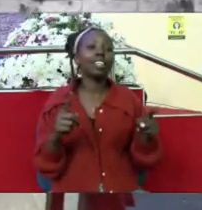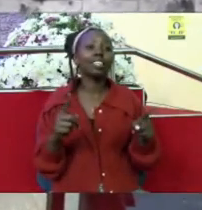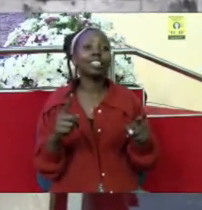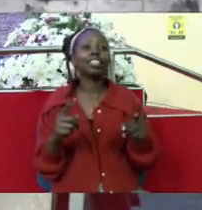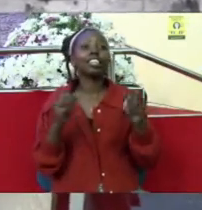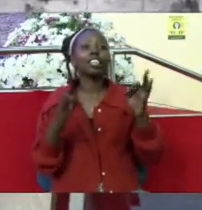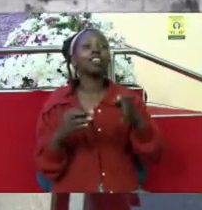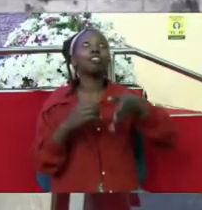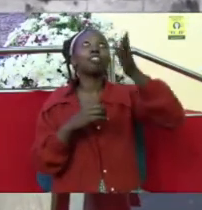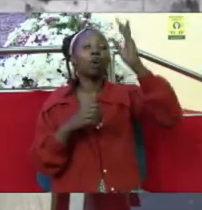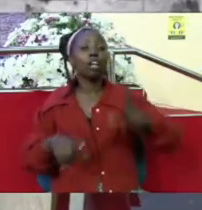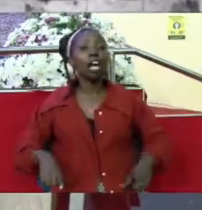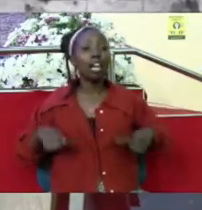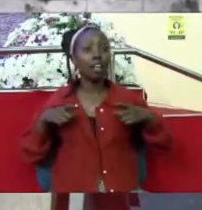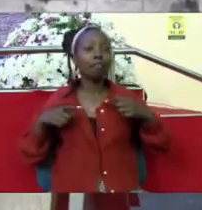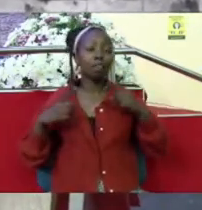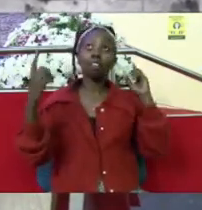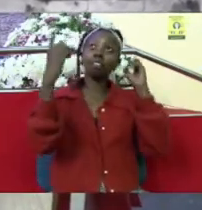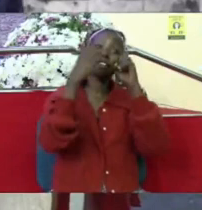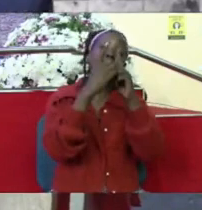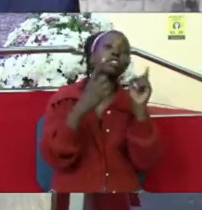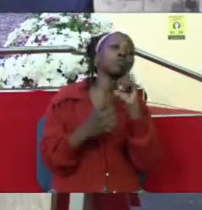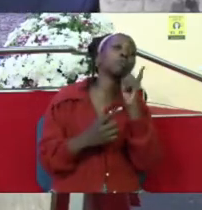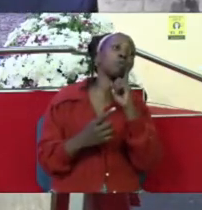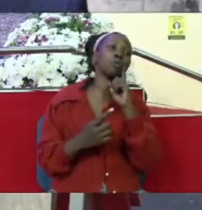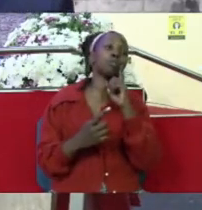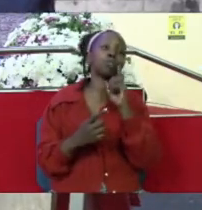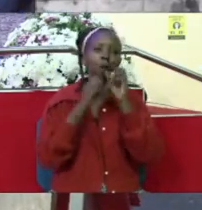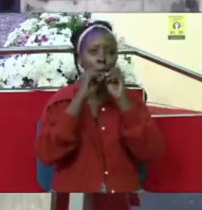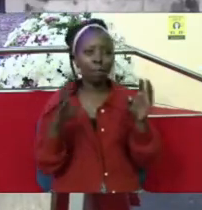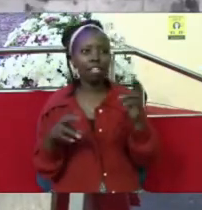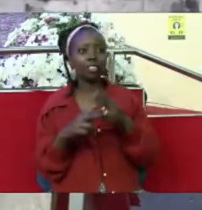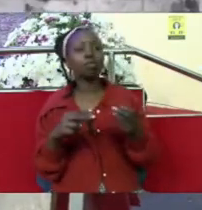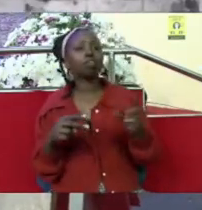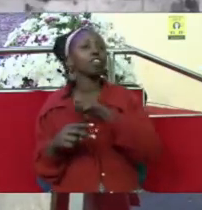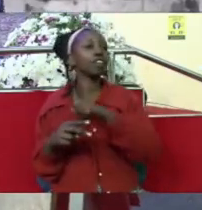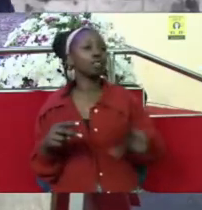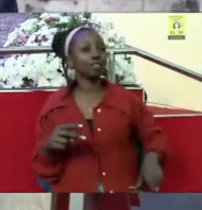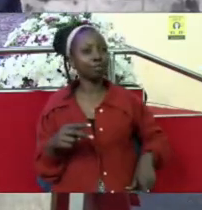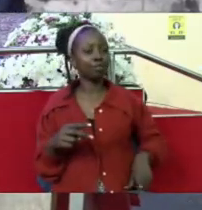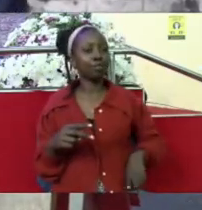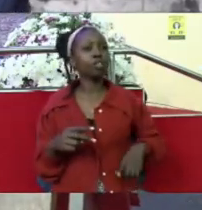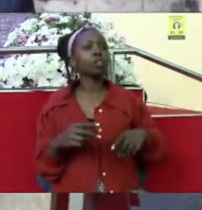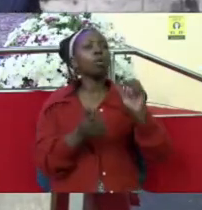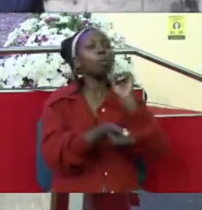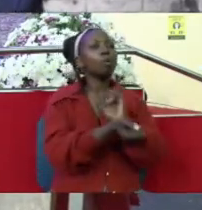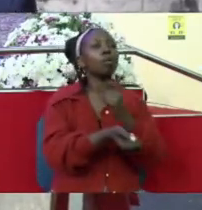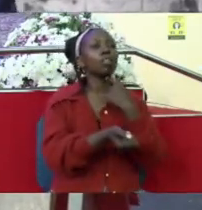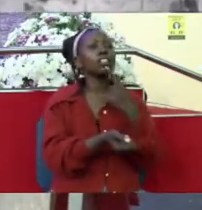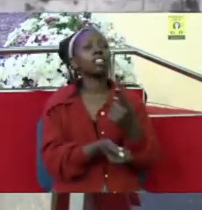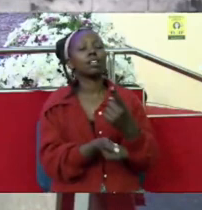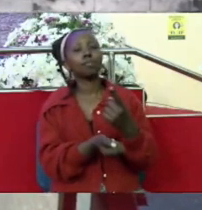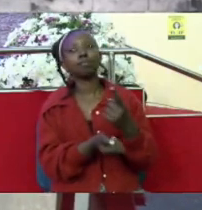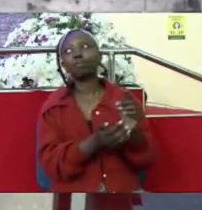lives. I'm going to face tomorrow. I'll nitaiona kesho yangu. Blessed be the name of the Lord. Amen. So Paul says, Paul anasema, it doesn't matter what is happening. Verse number